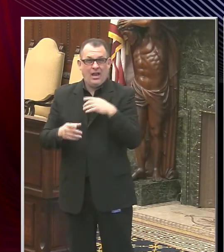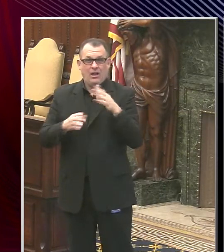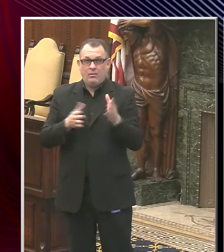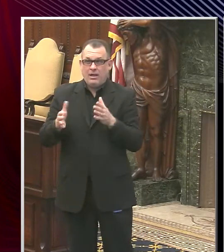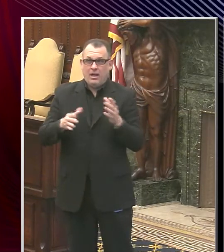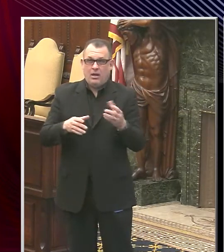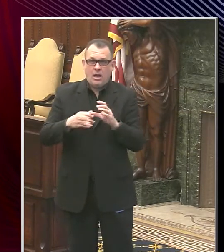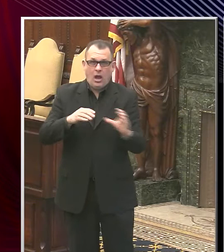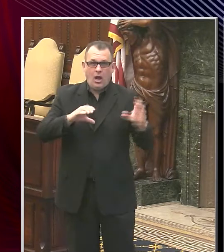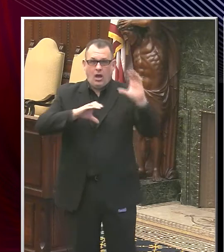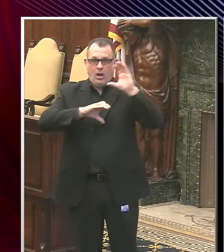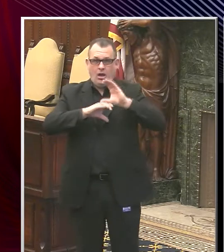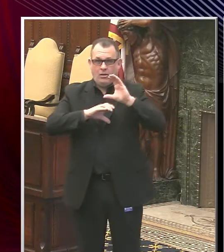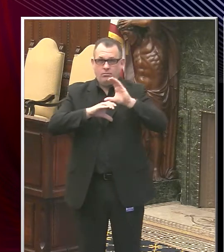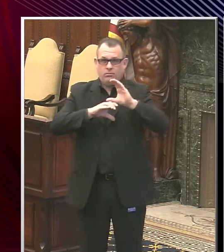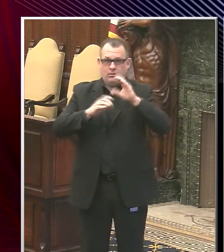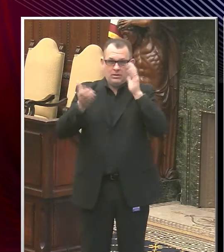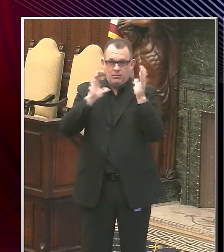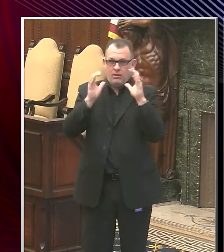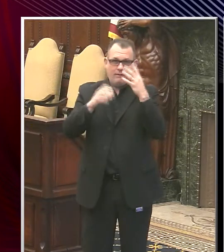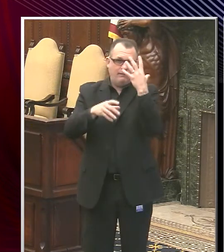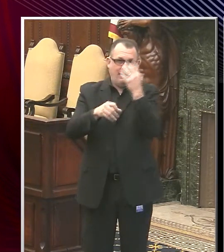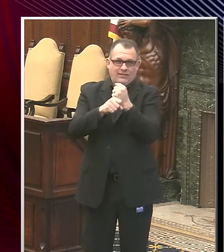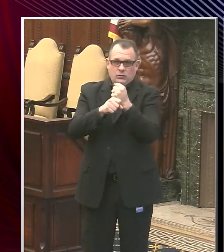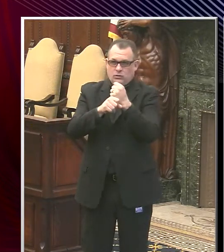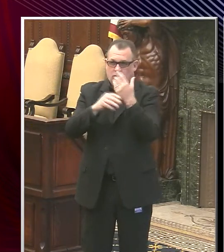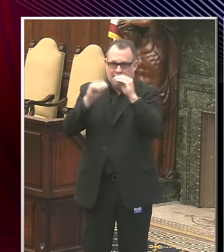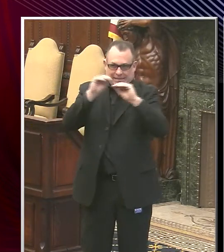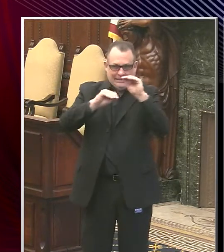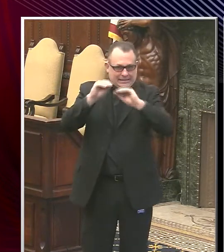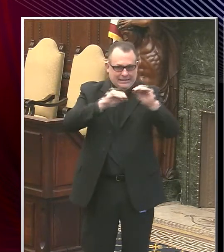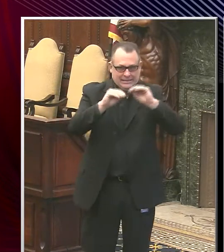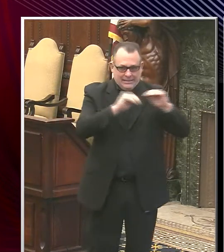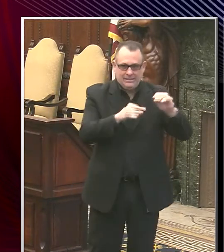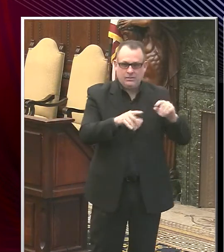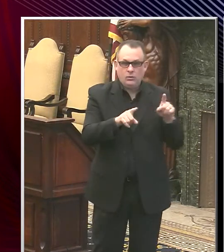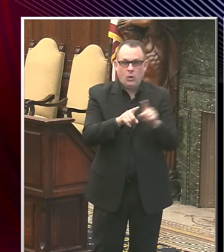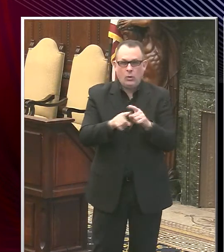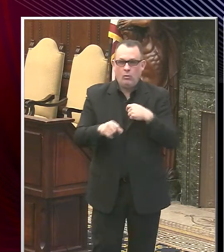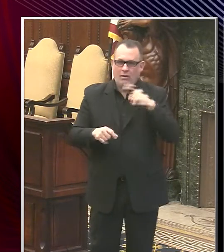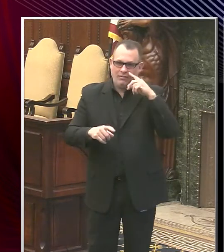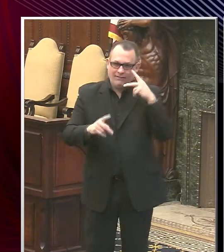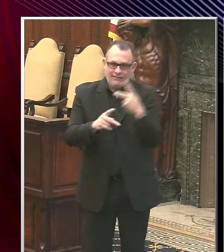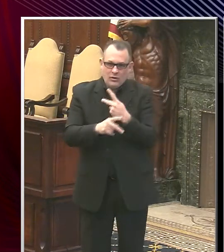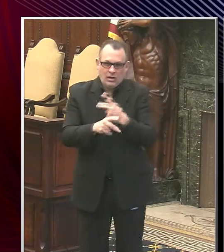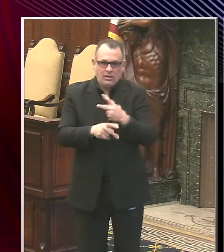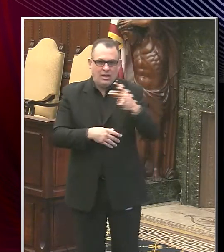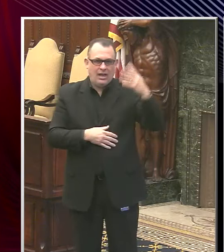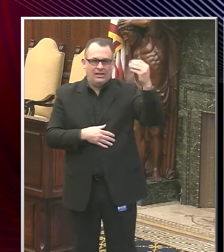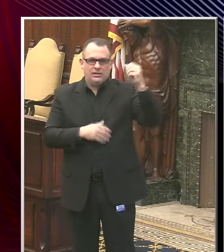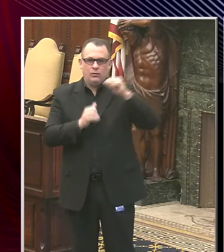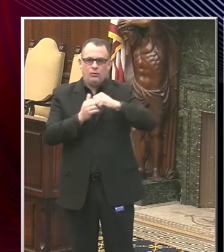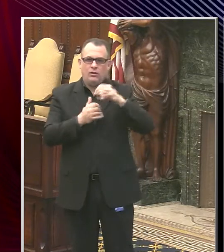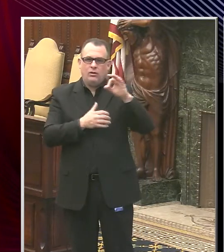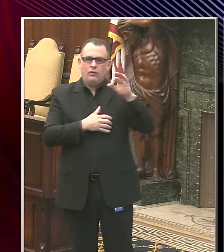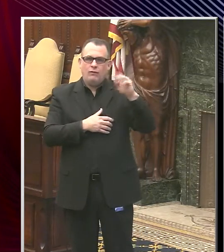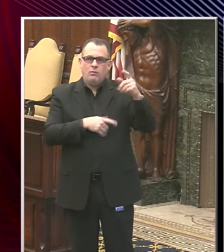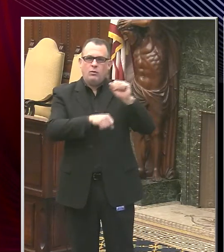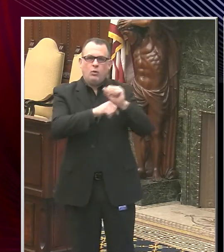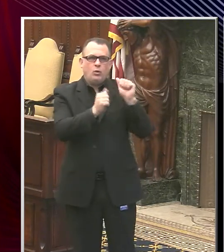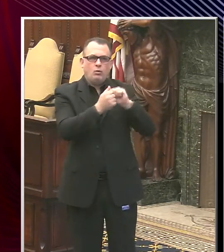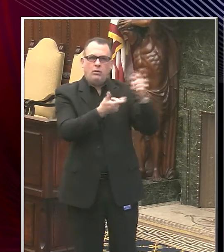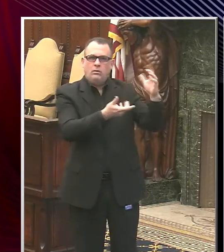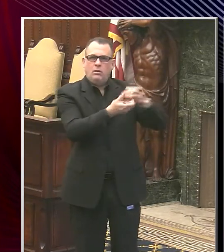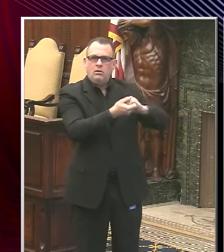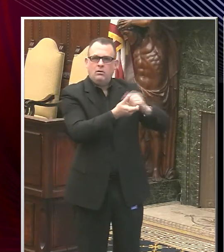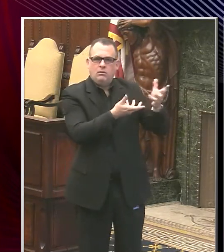over the 5 years. We're also working with the outside econometric firm that we work with to look at